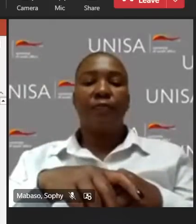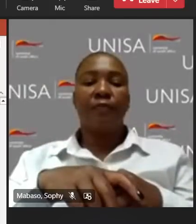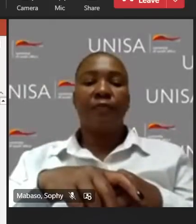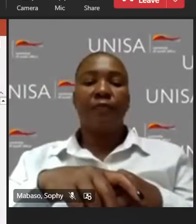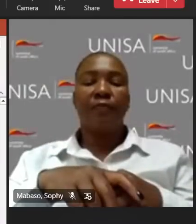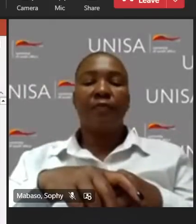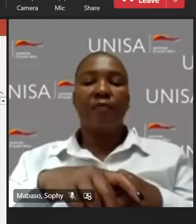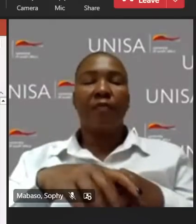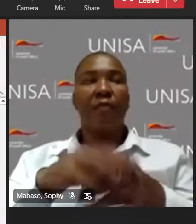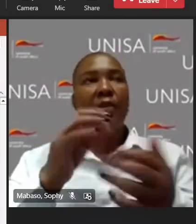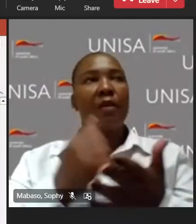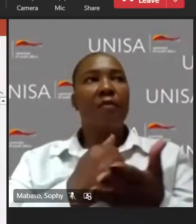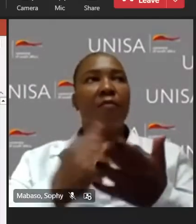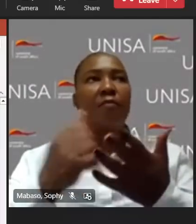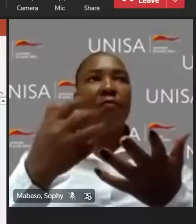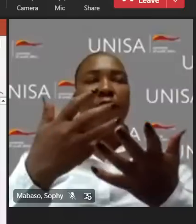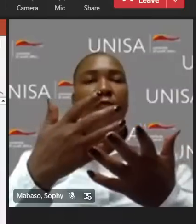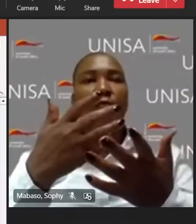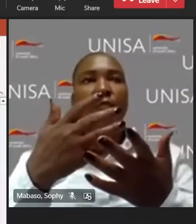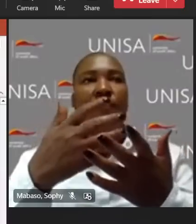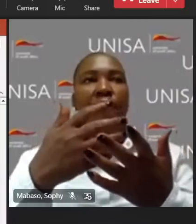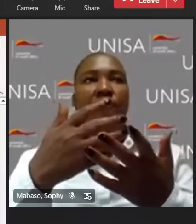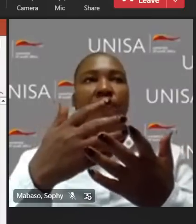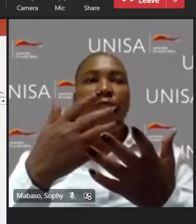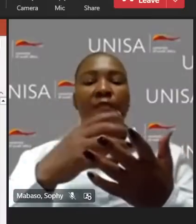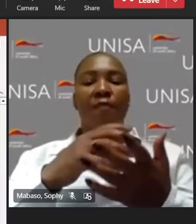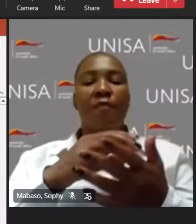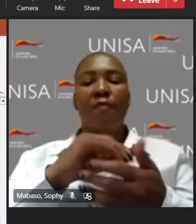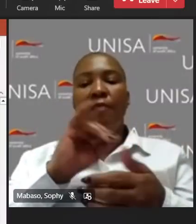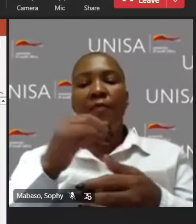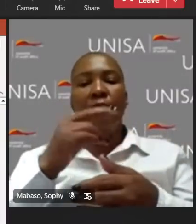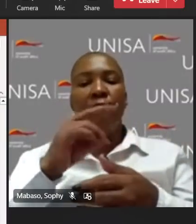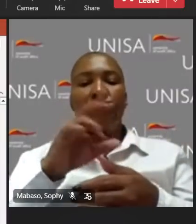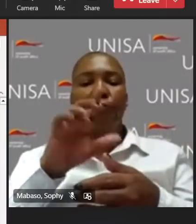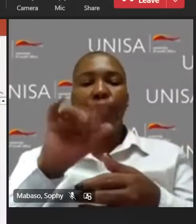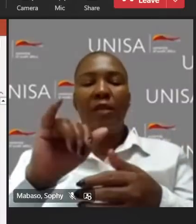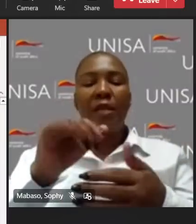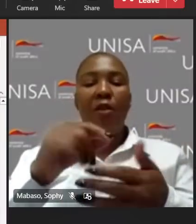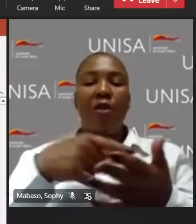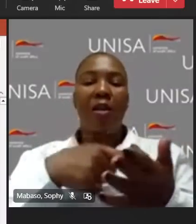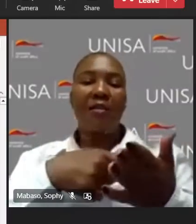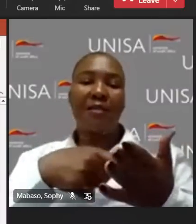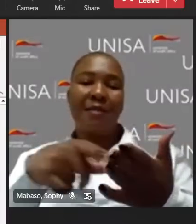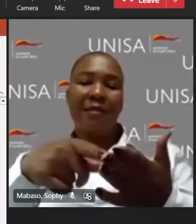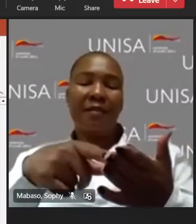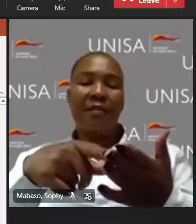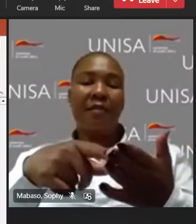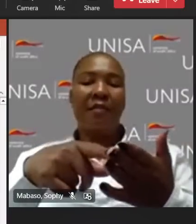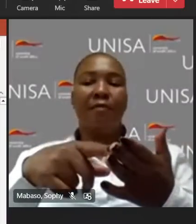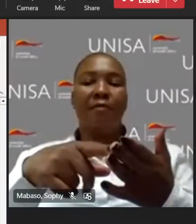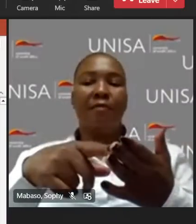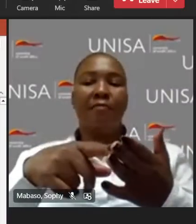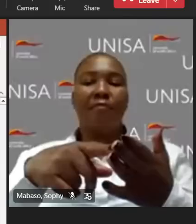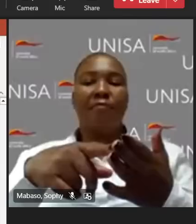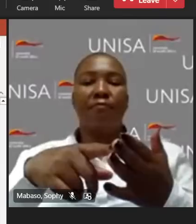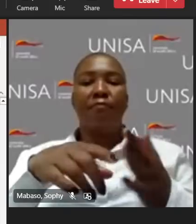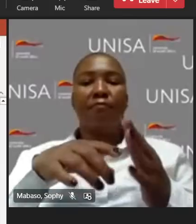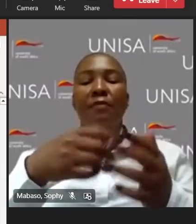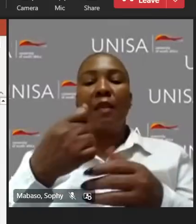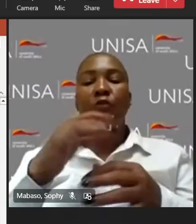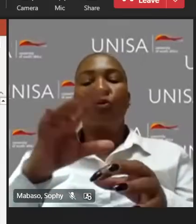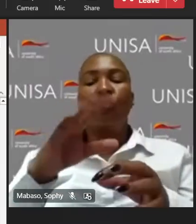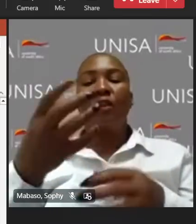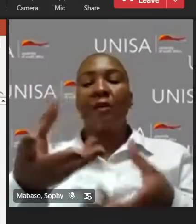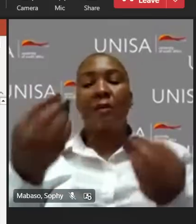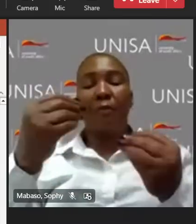on the 1st of July and then you cancel within 10 calendar days, then you will get your money back.